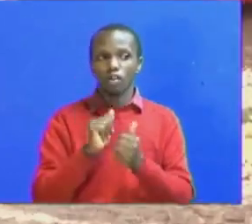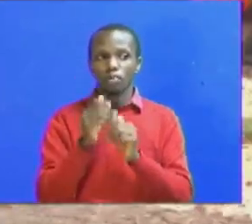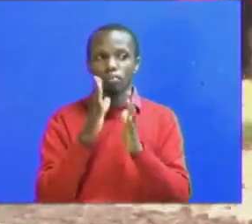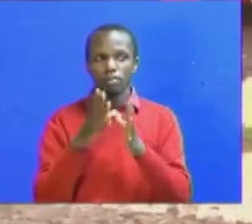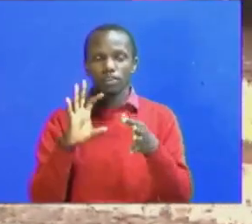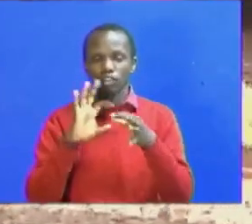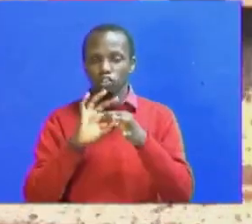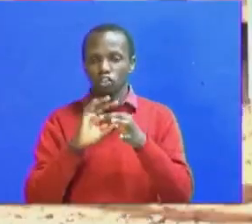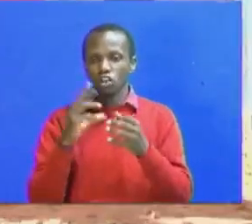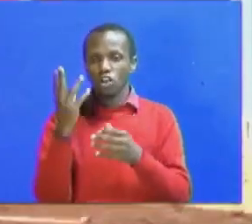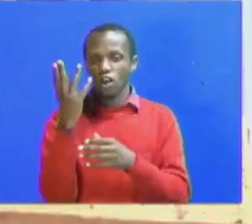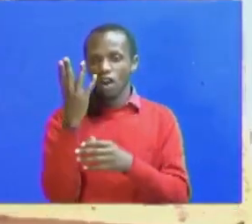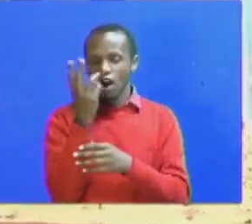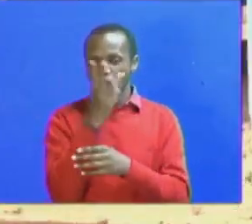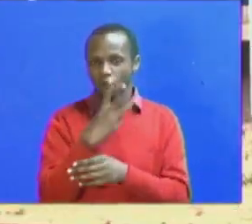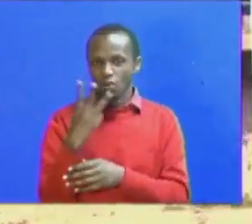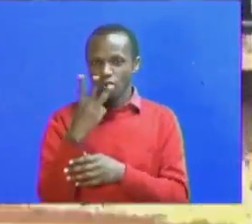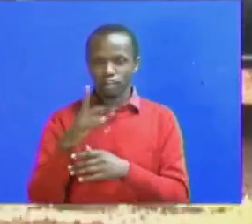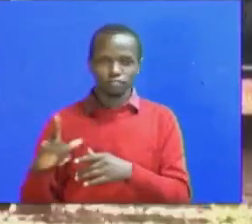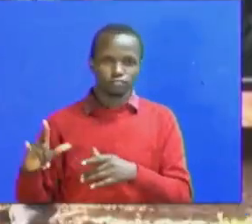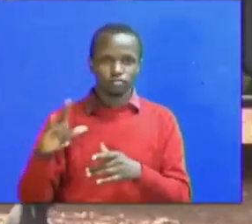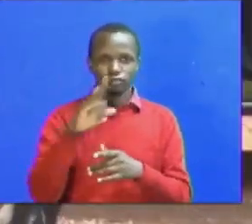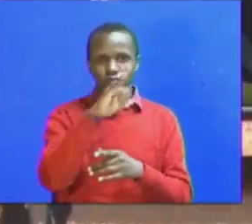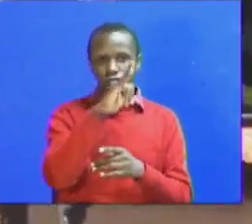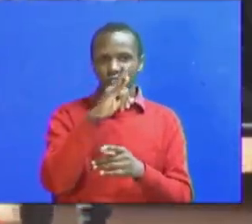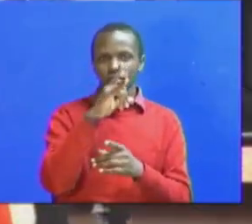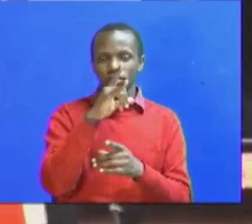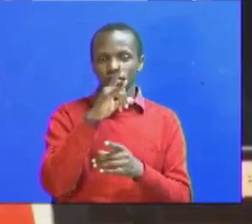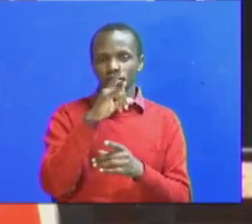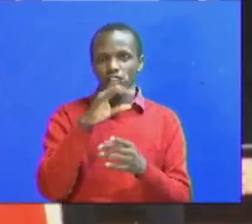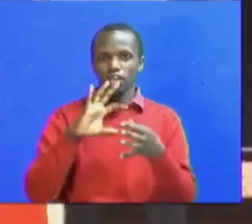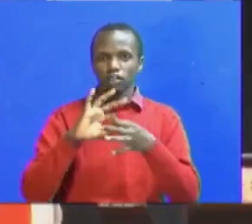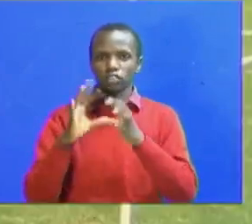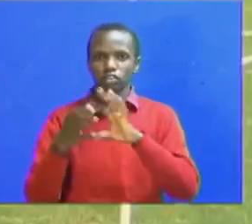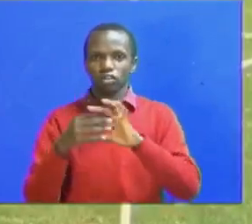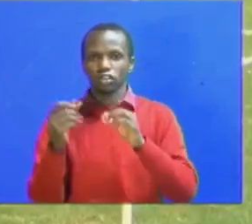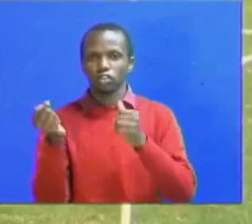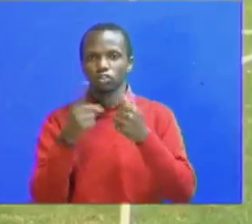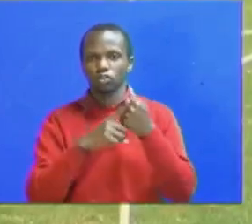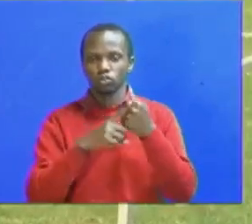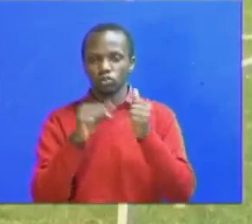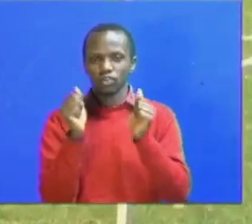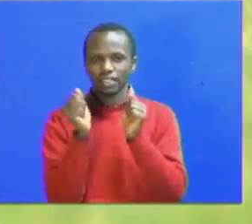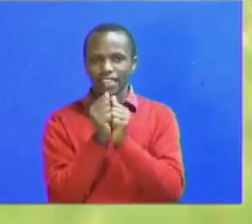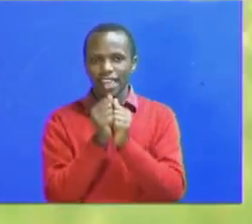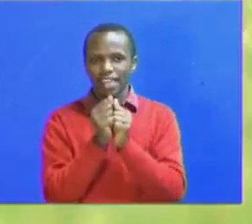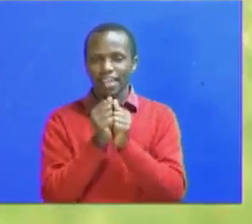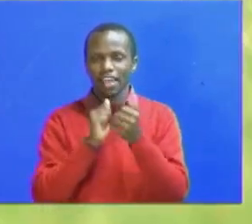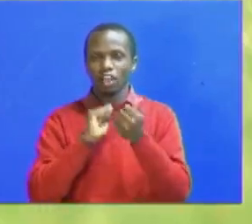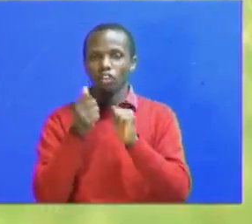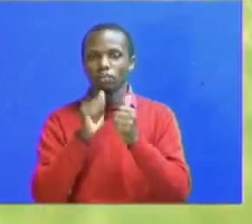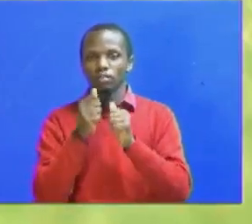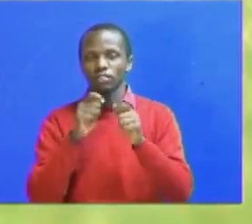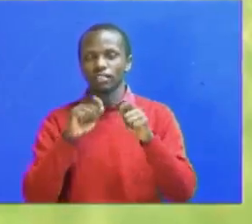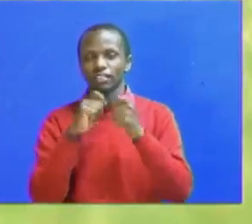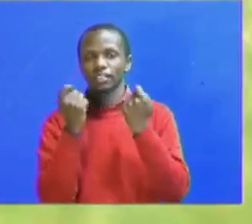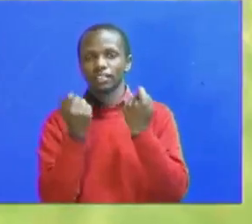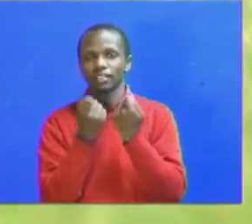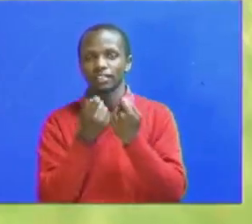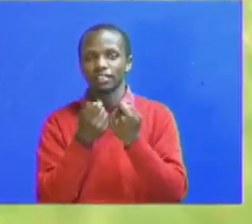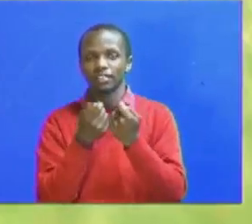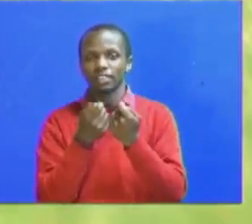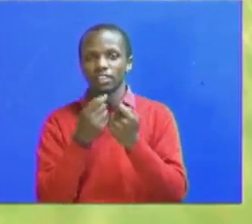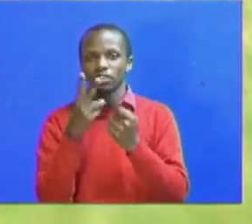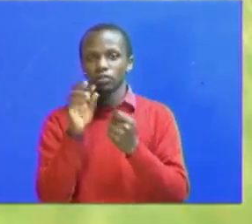on Wednesday. They will travel to Mauritius for the tournament on June 10th. The team's next competitive assignment will be on